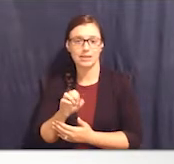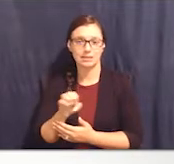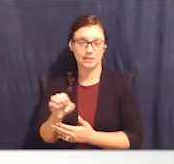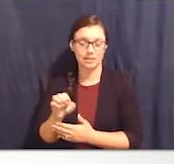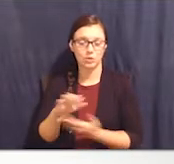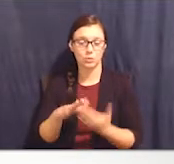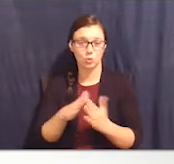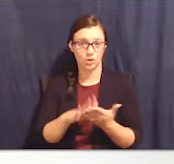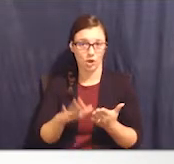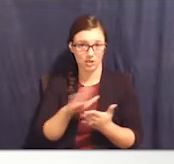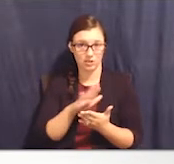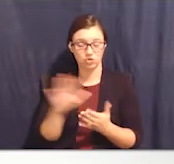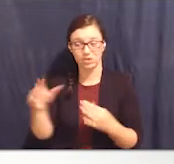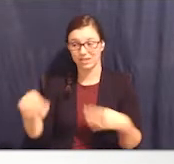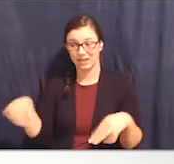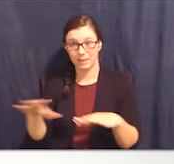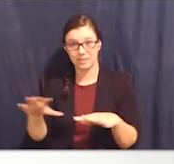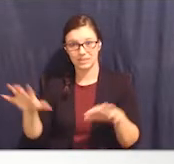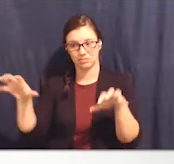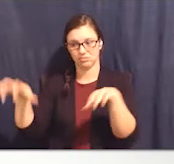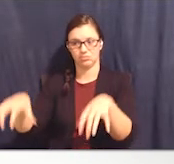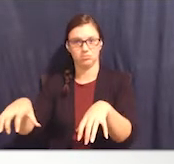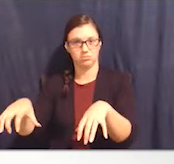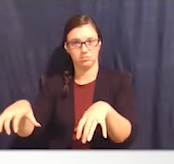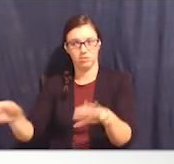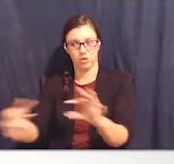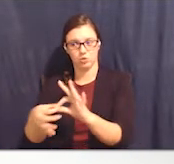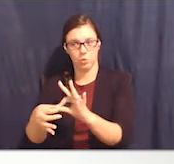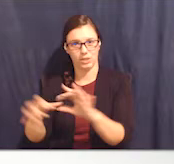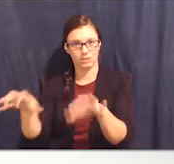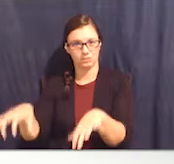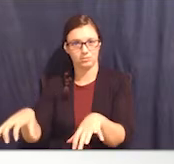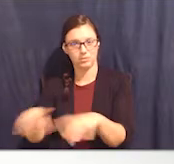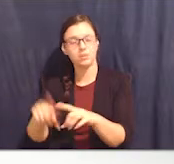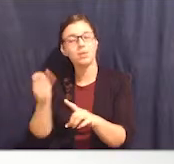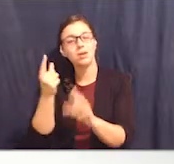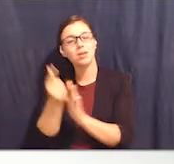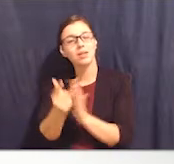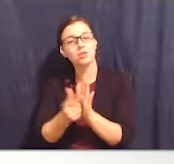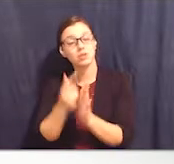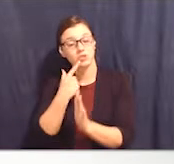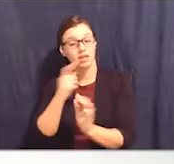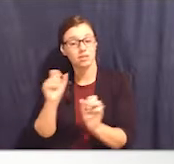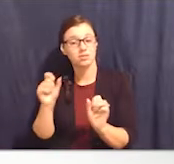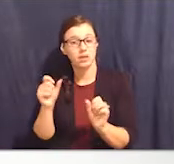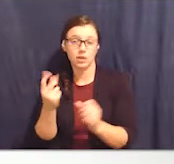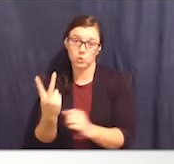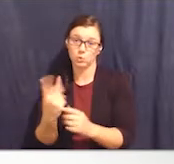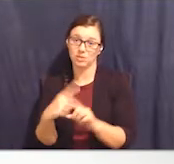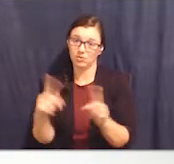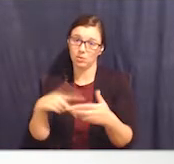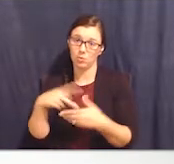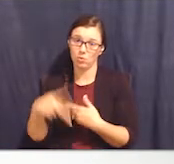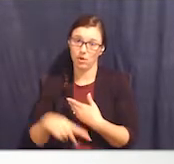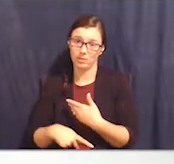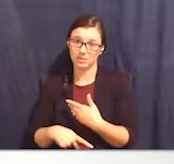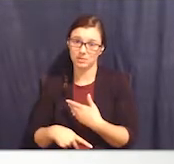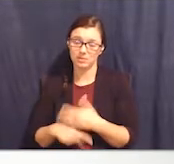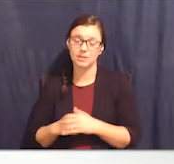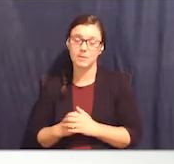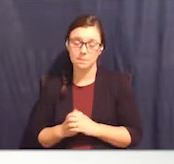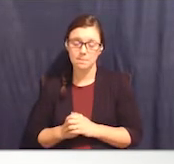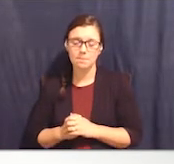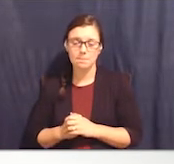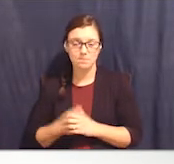College there in Miami, one of our first programs. Orange Technical College in Winter Garden. Fort